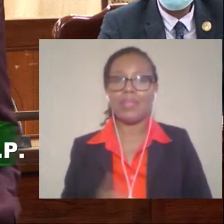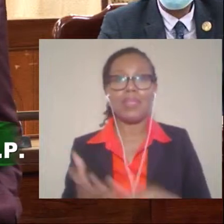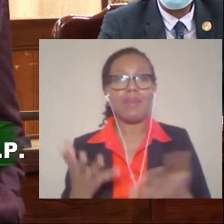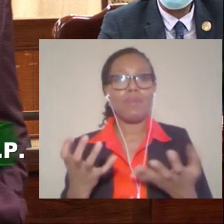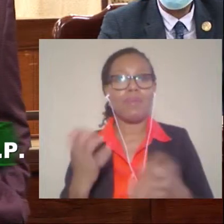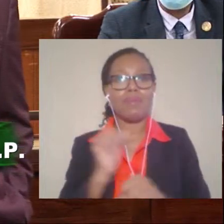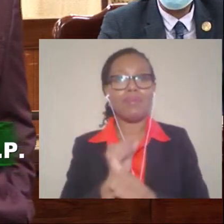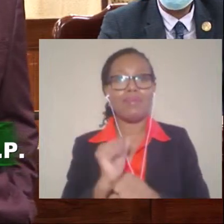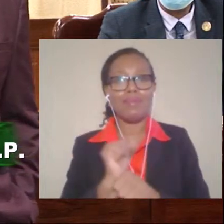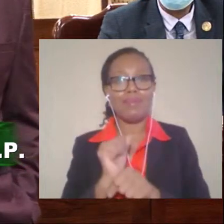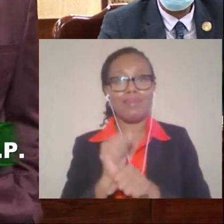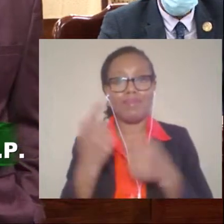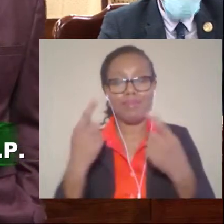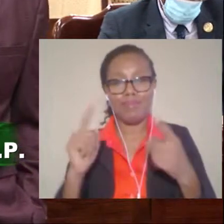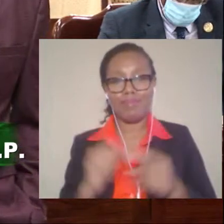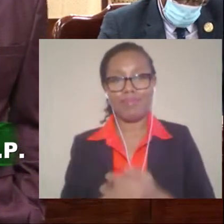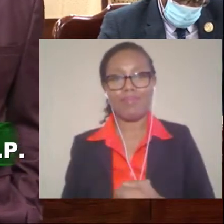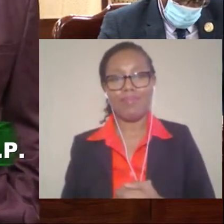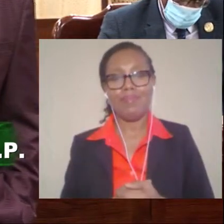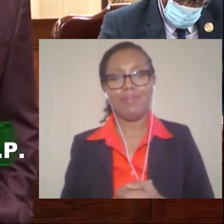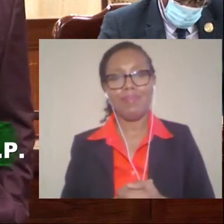find frivolous